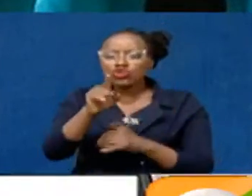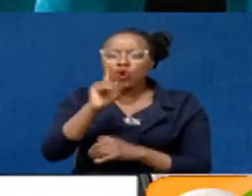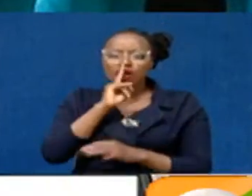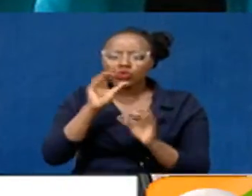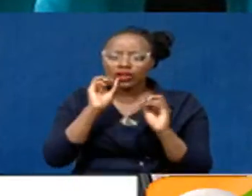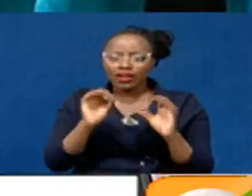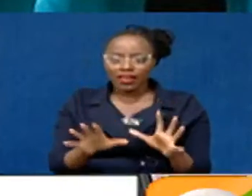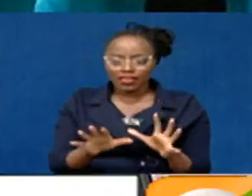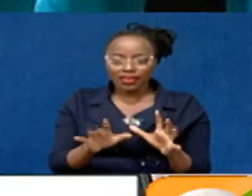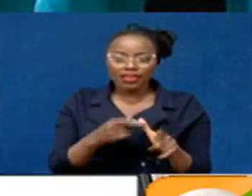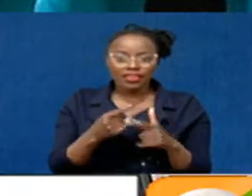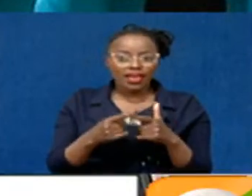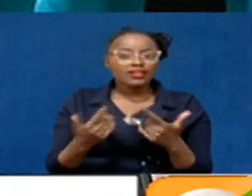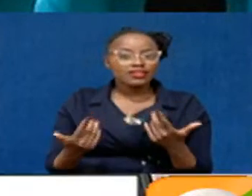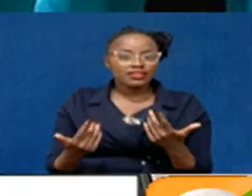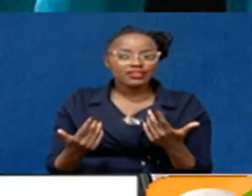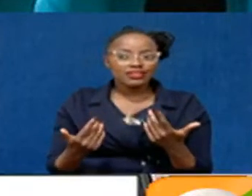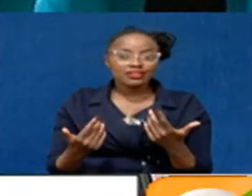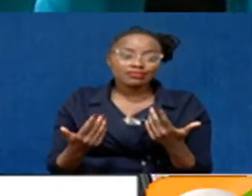sure, though,